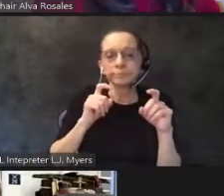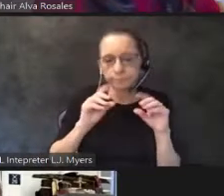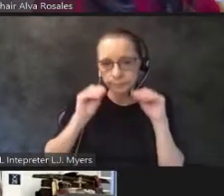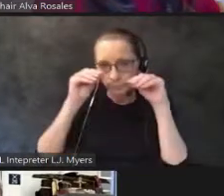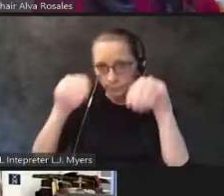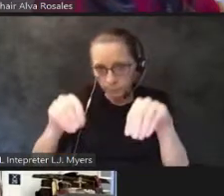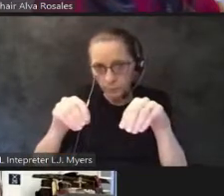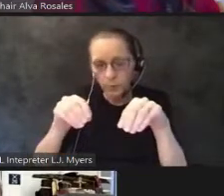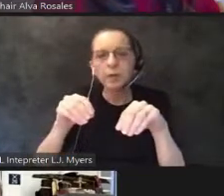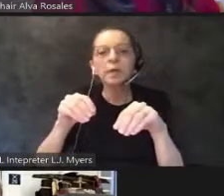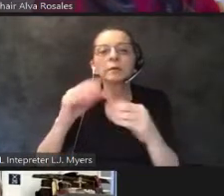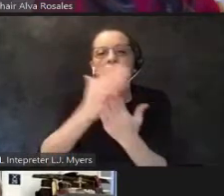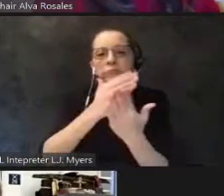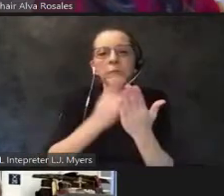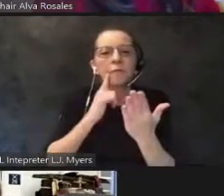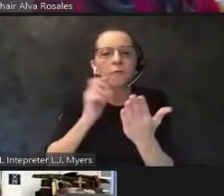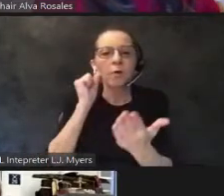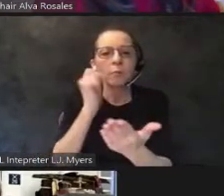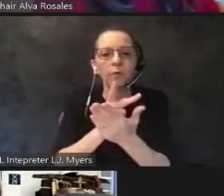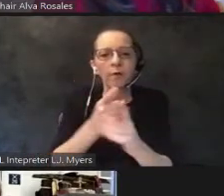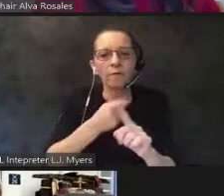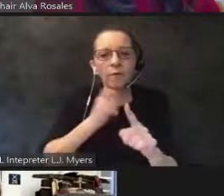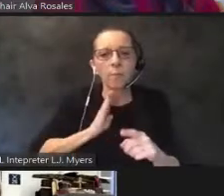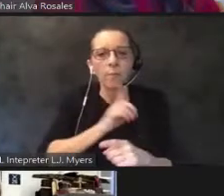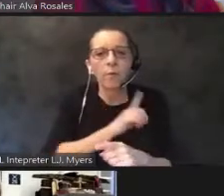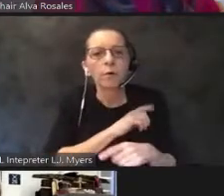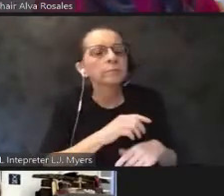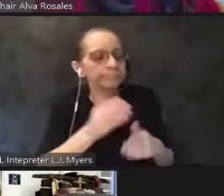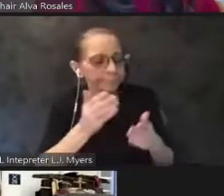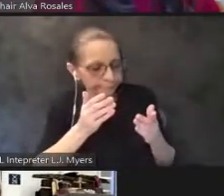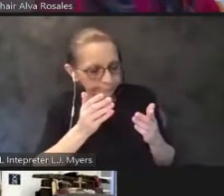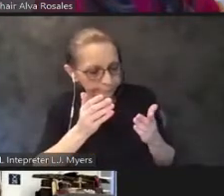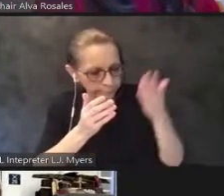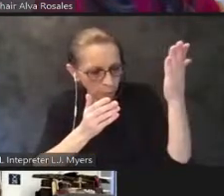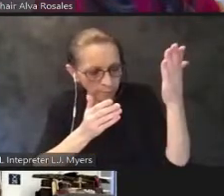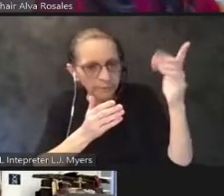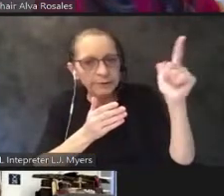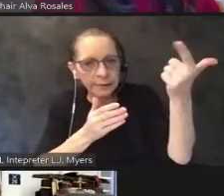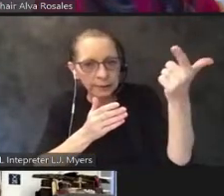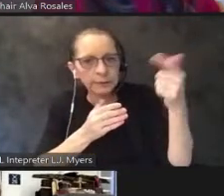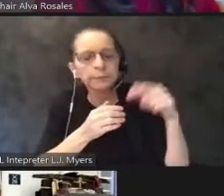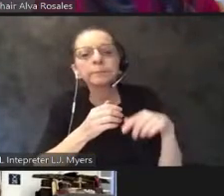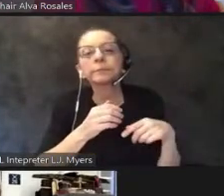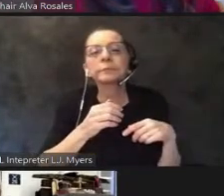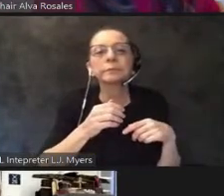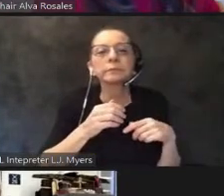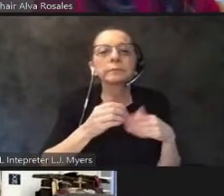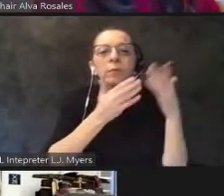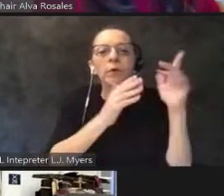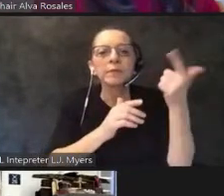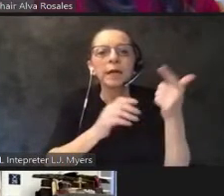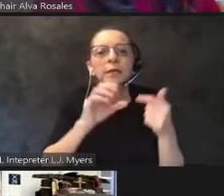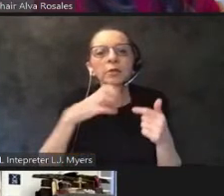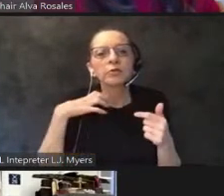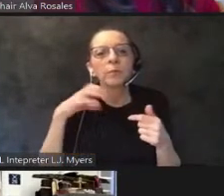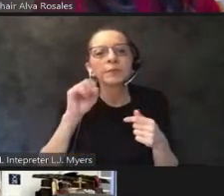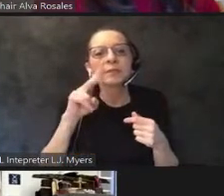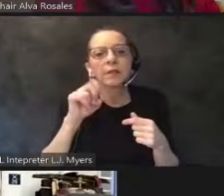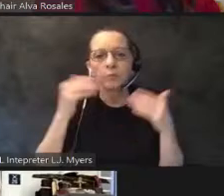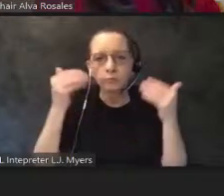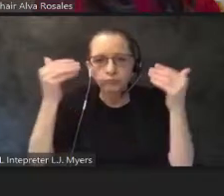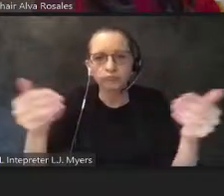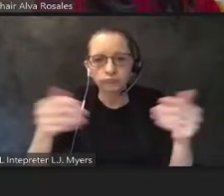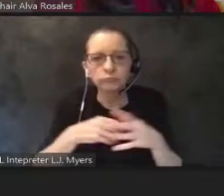this item on the omnibus for board approval? So moved. Second. Moved and seconded, Chairman Silva, so you may now